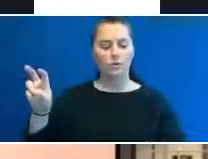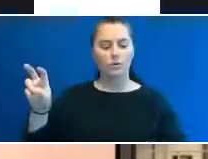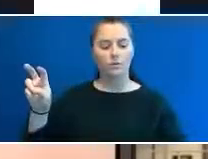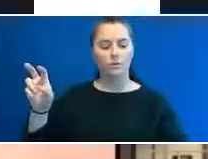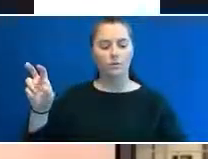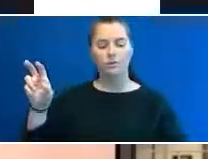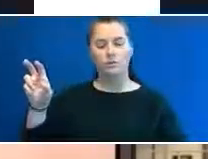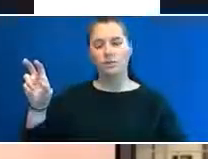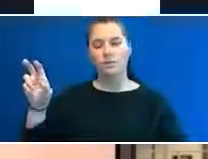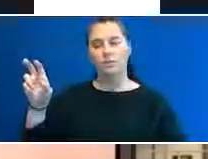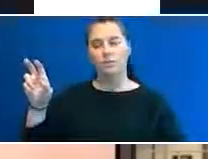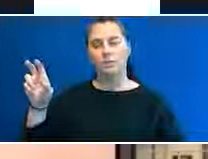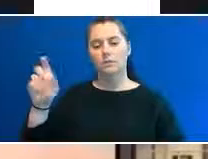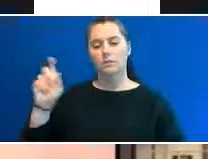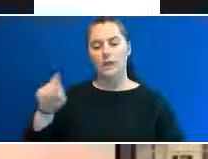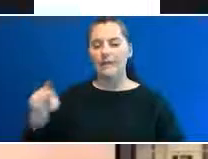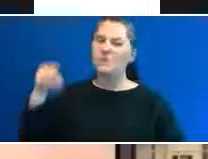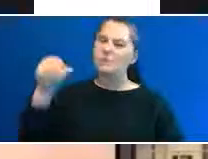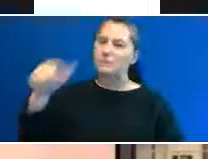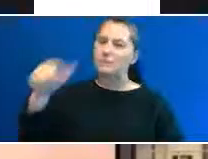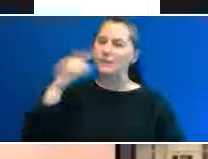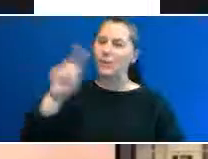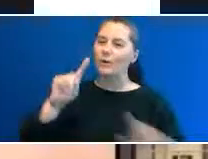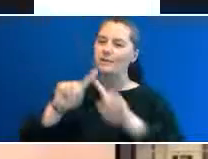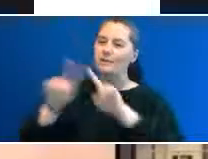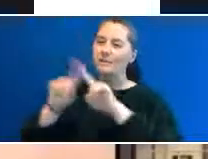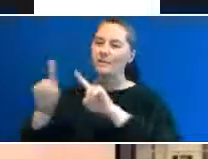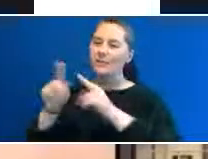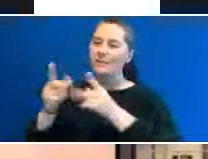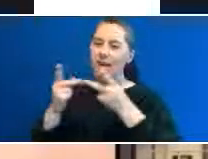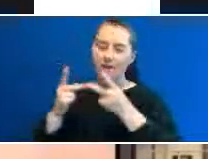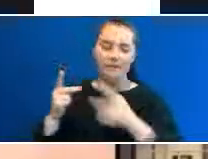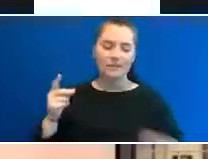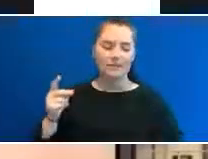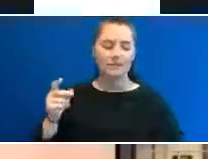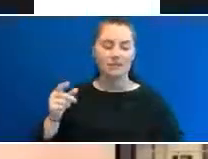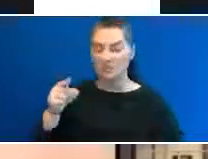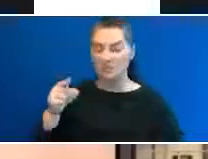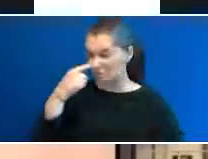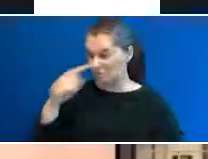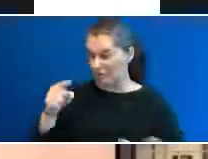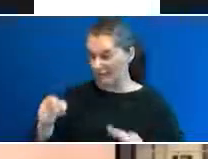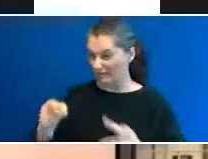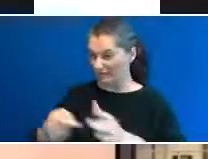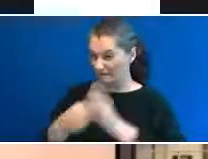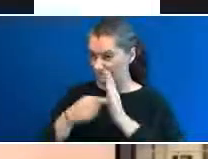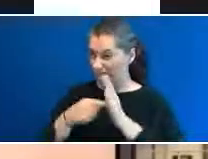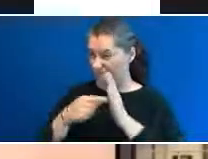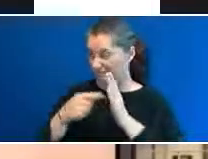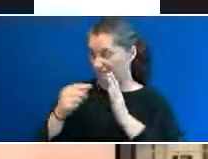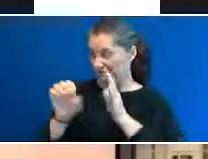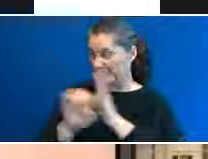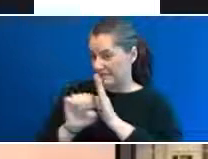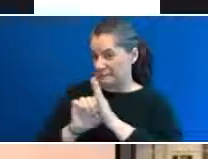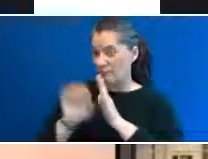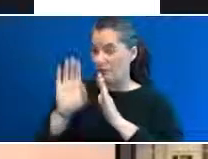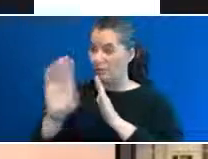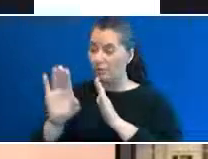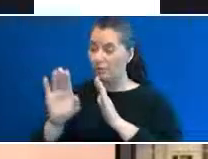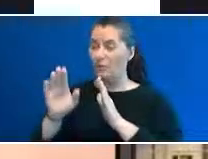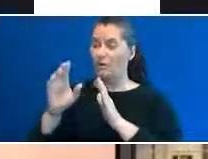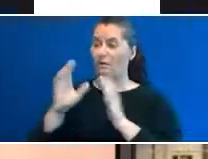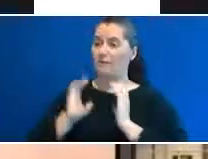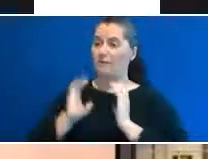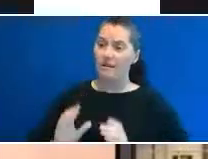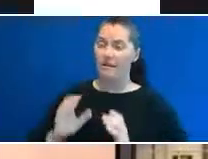have to spend for different areas. Crystal, maybe give us an example of one of your clients or even just personal experience of how people